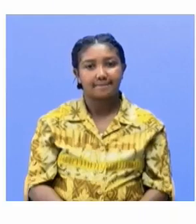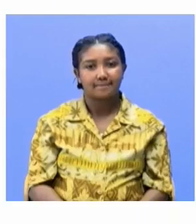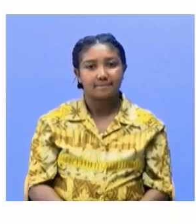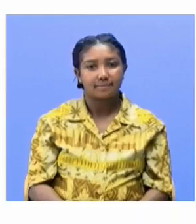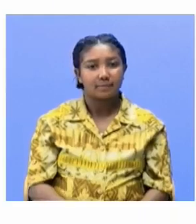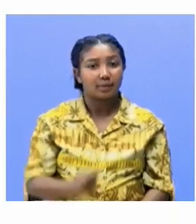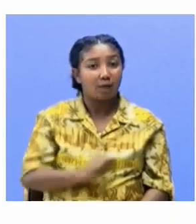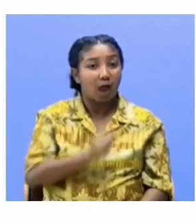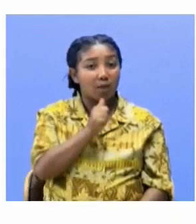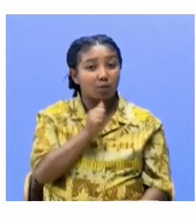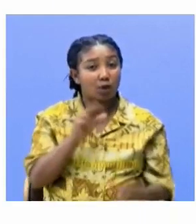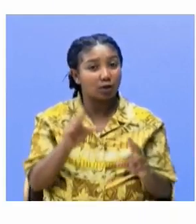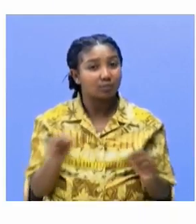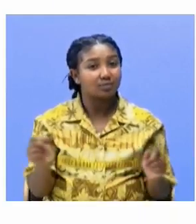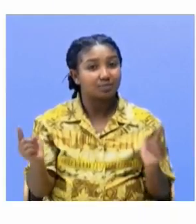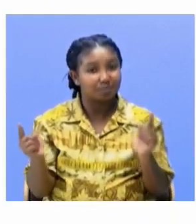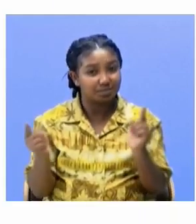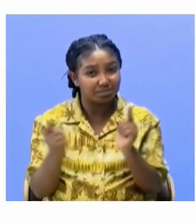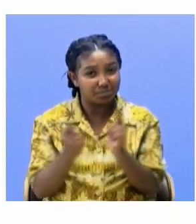meeting